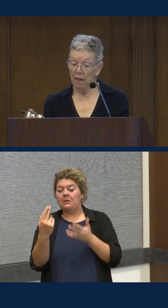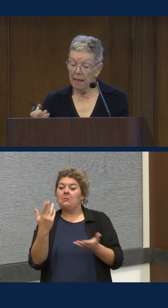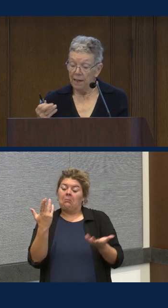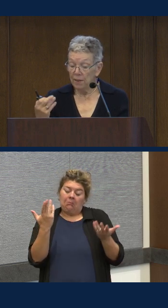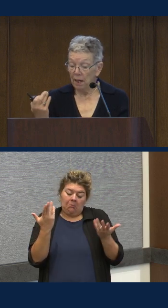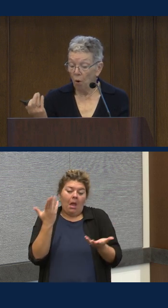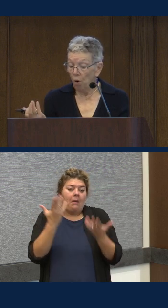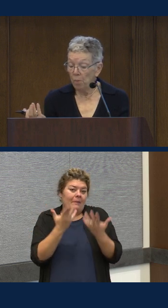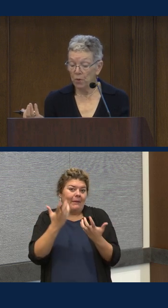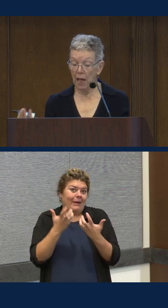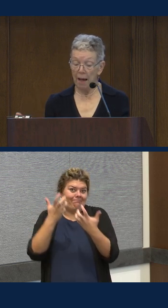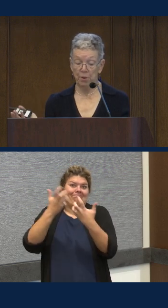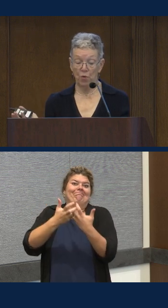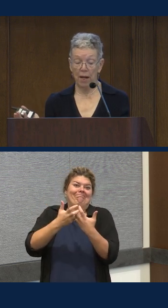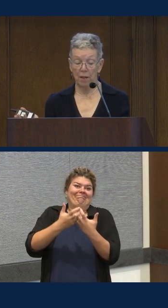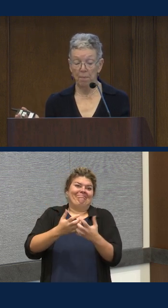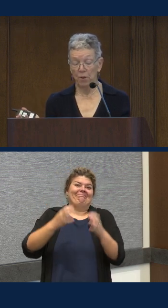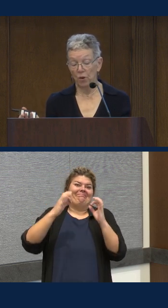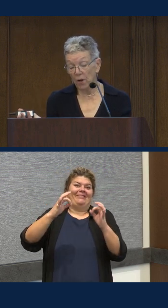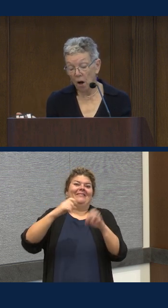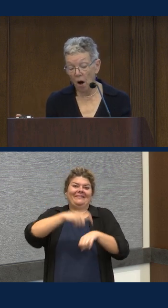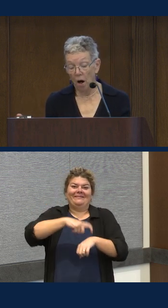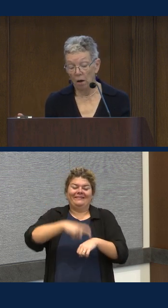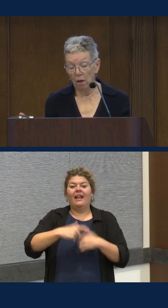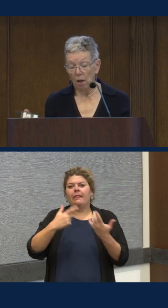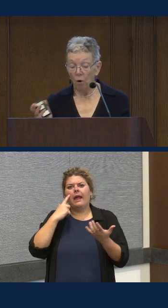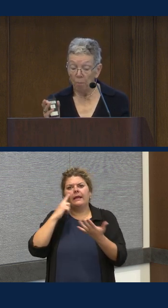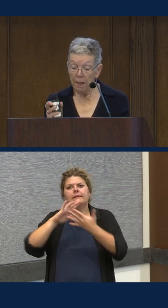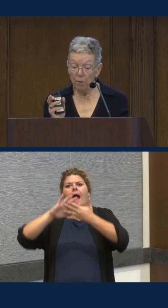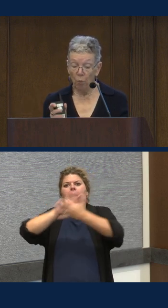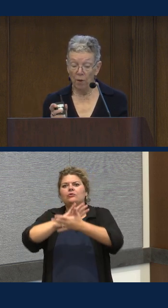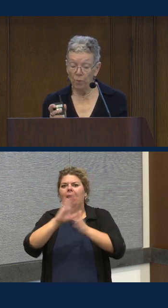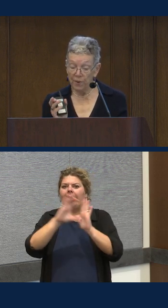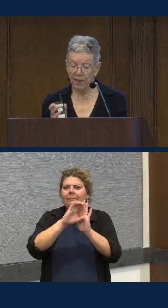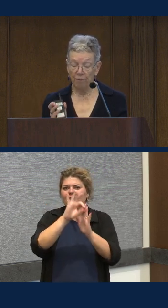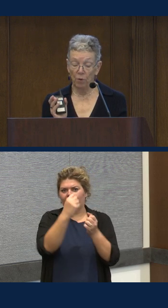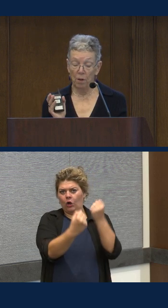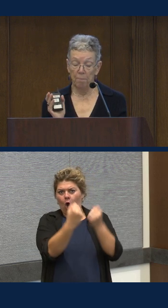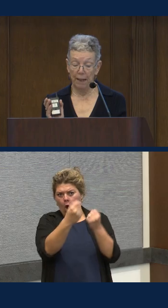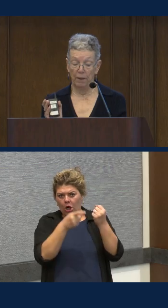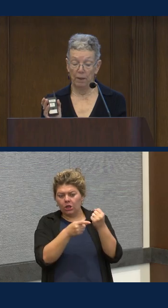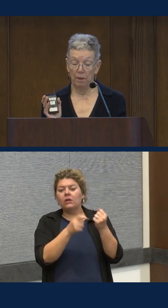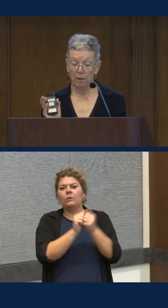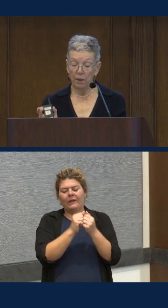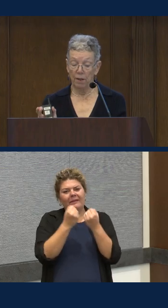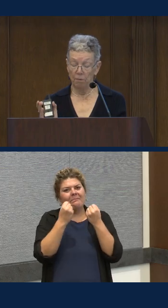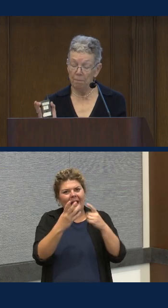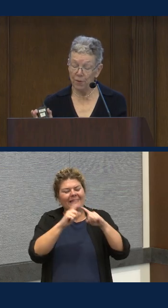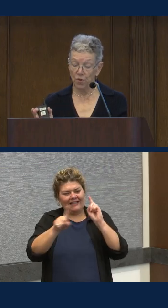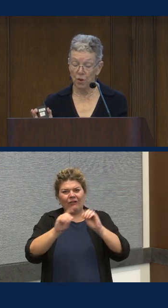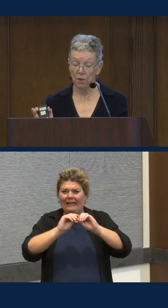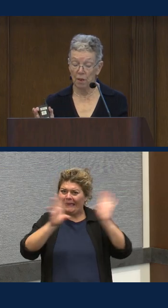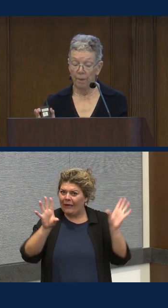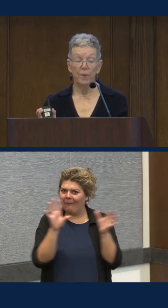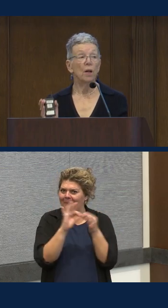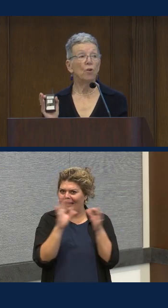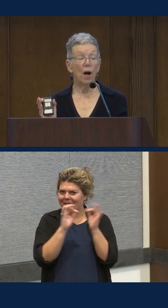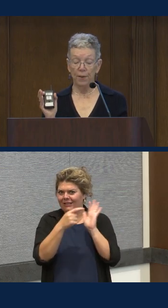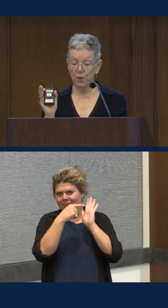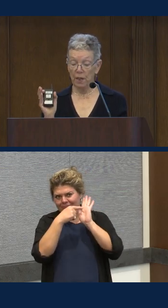fittingly, it is an almost abstract image of a car, albeit one with several compelling, clear